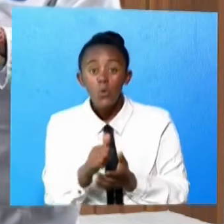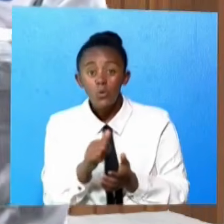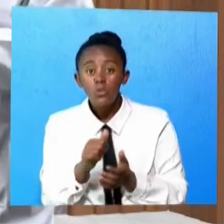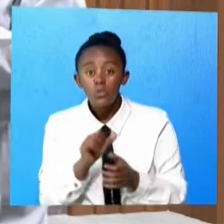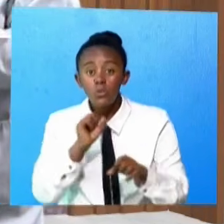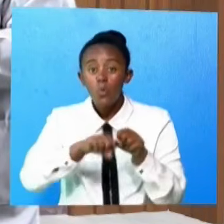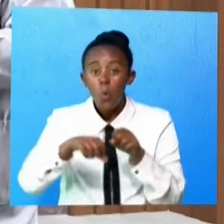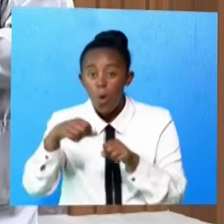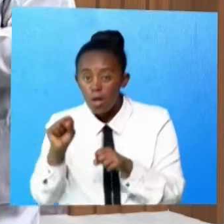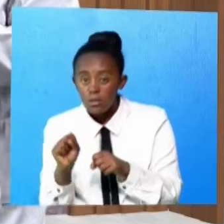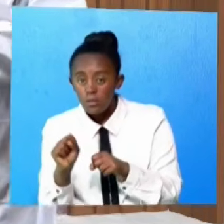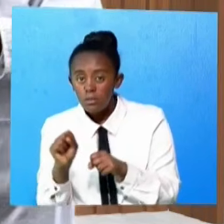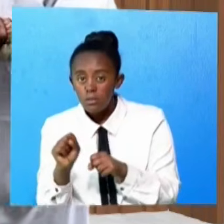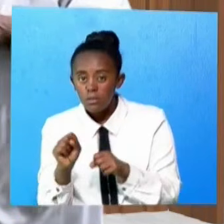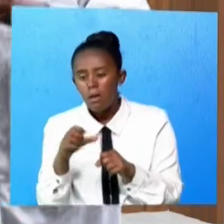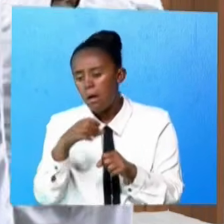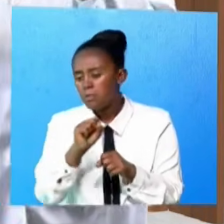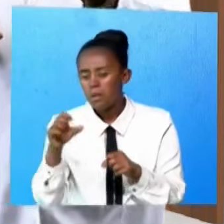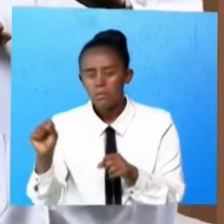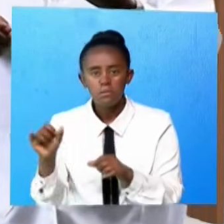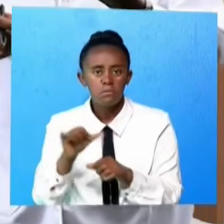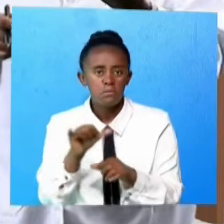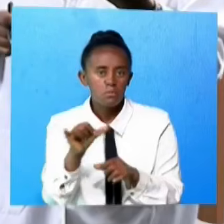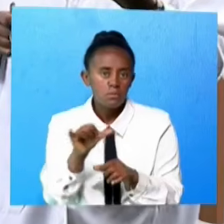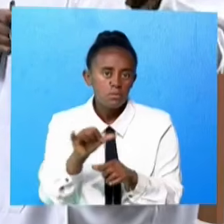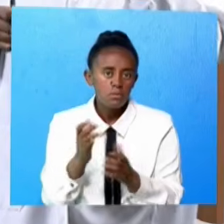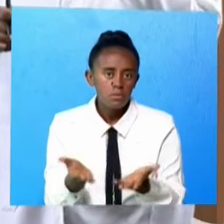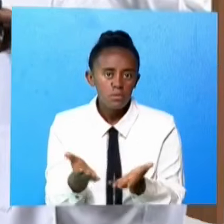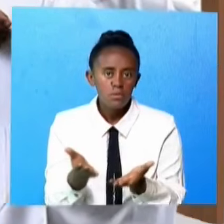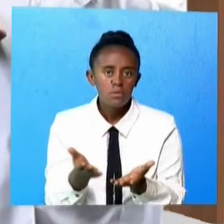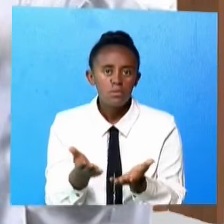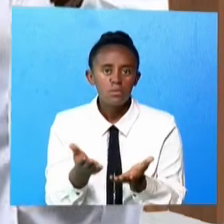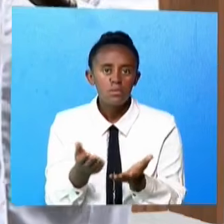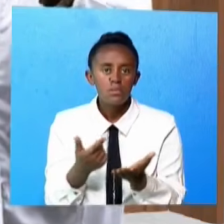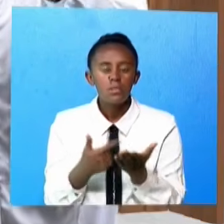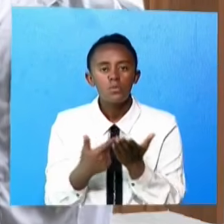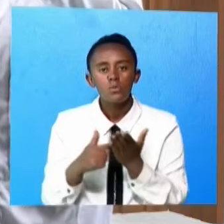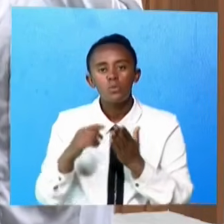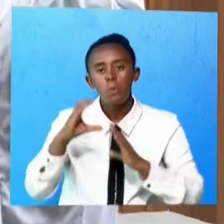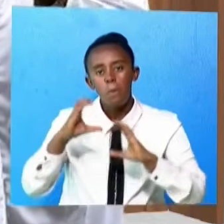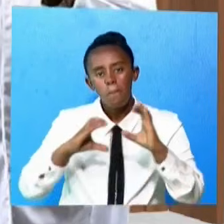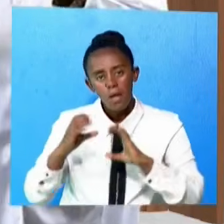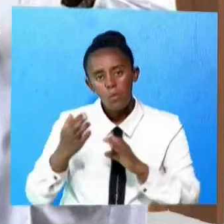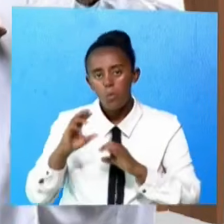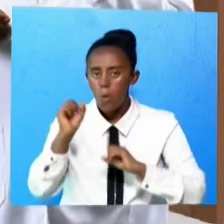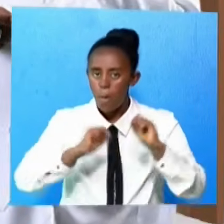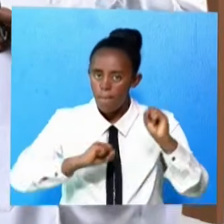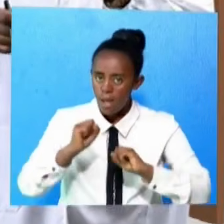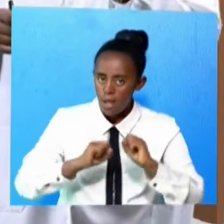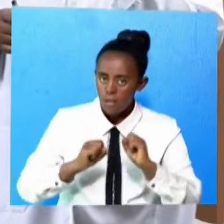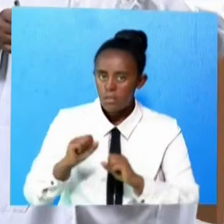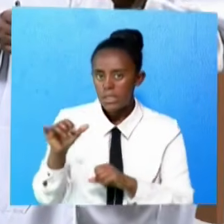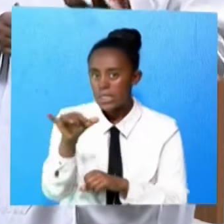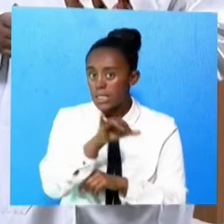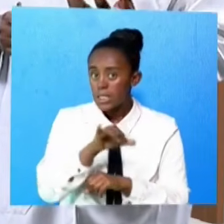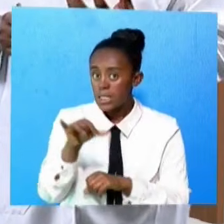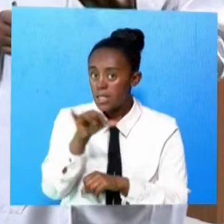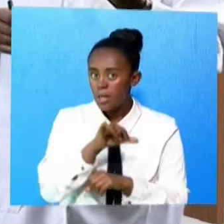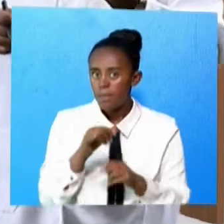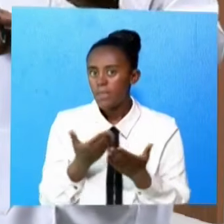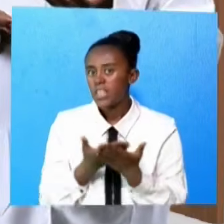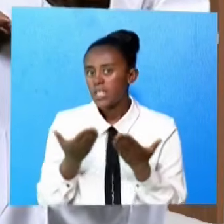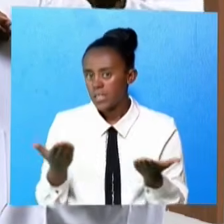replaced by as a structure in order to just compare only the same